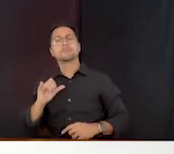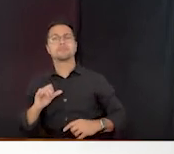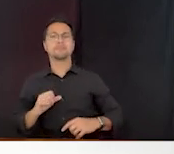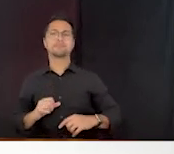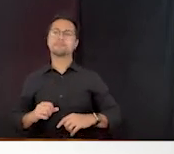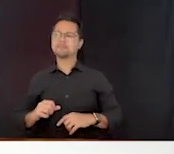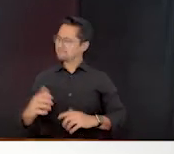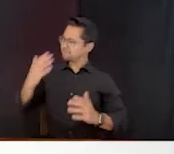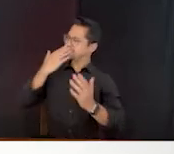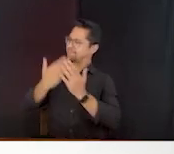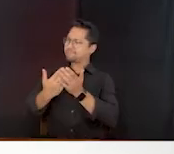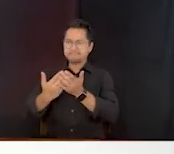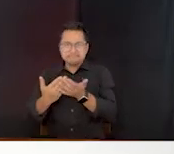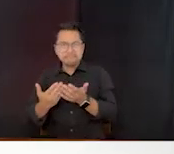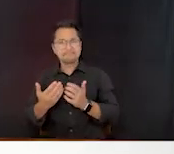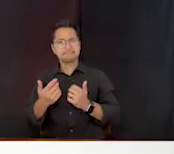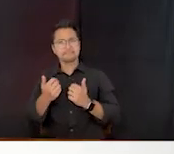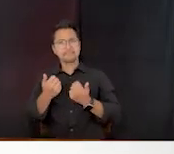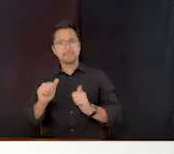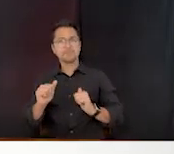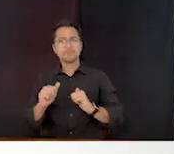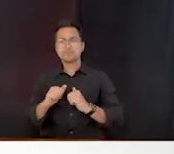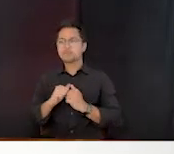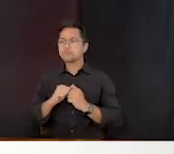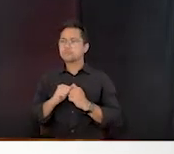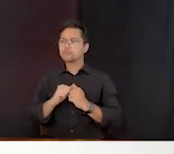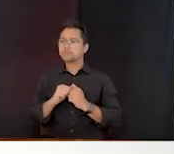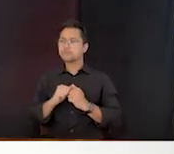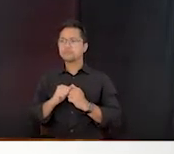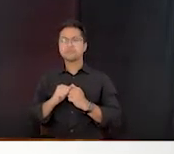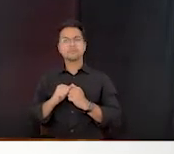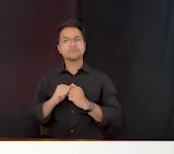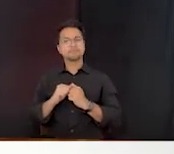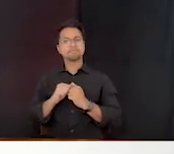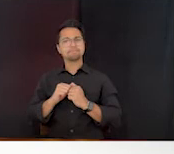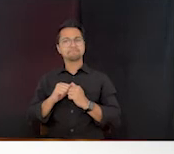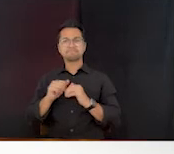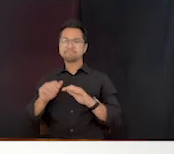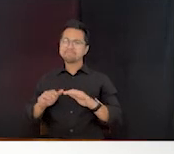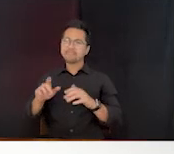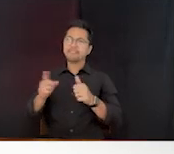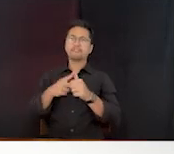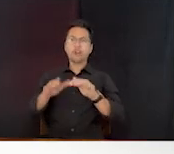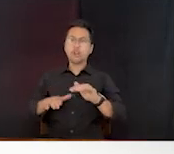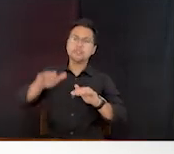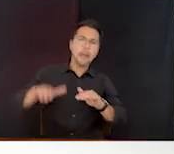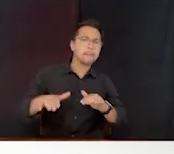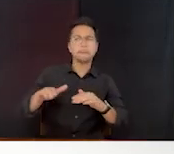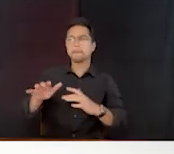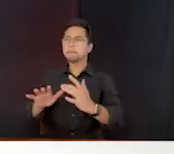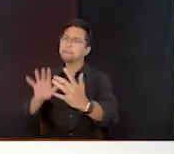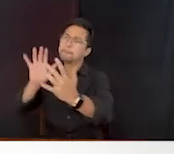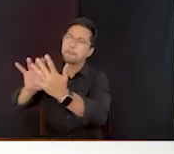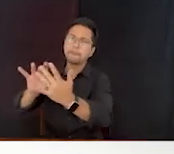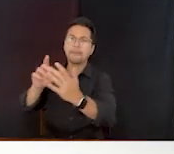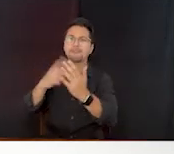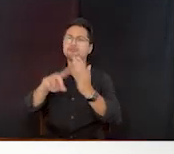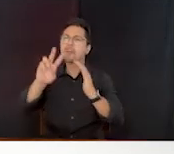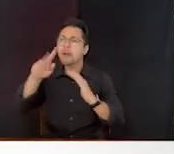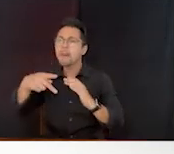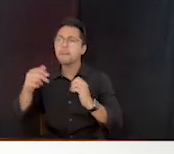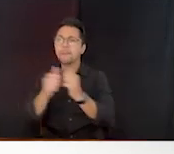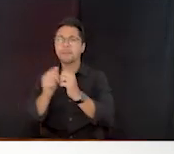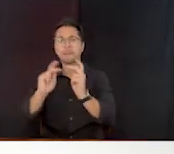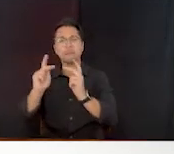that it was a good thing to be the one to make the first move, I guess, and check up on people that I wasn't